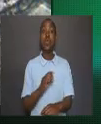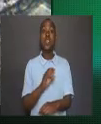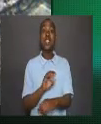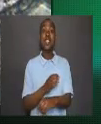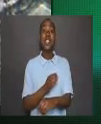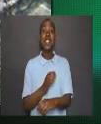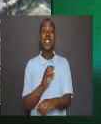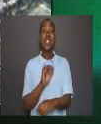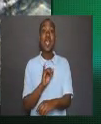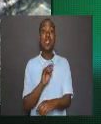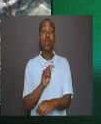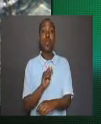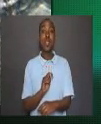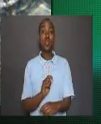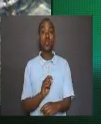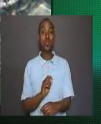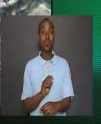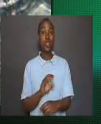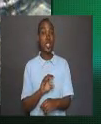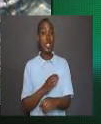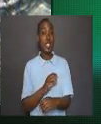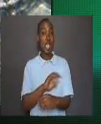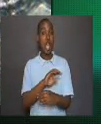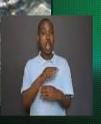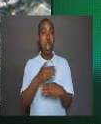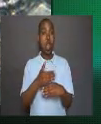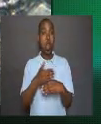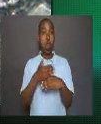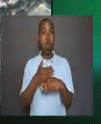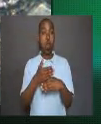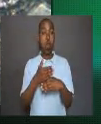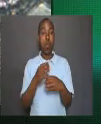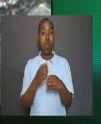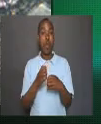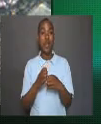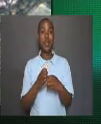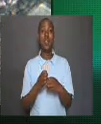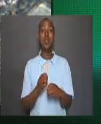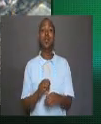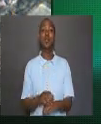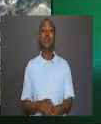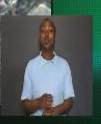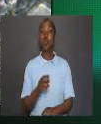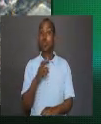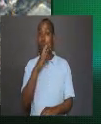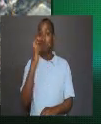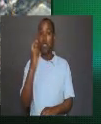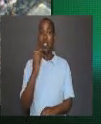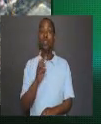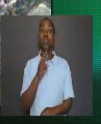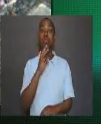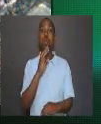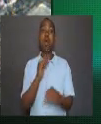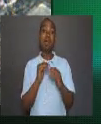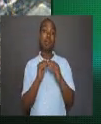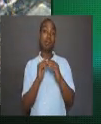cytoplasm pulling away from the cell wall of a plant cell due to water loss